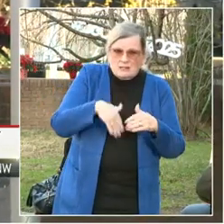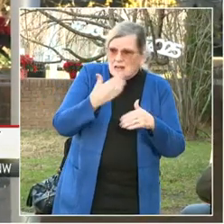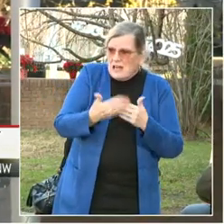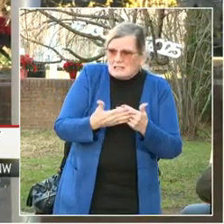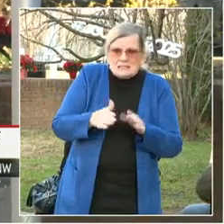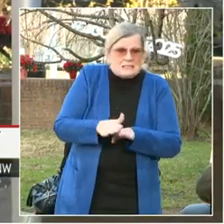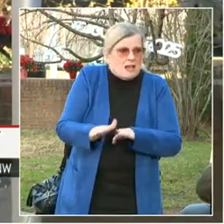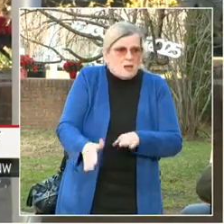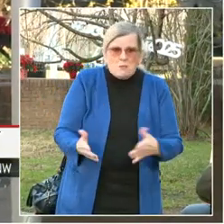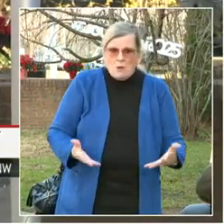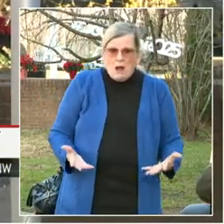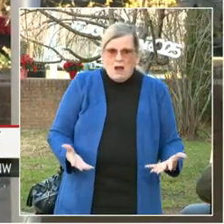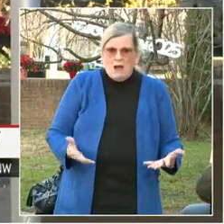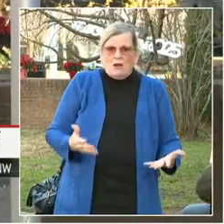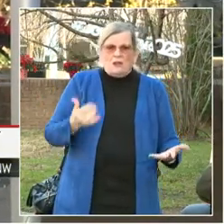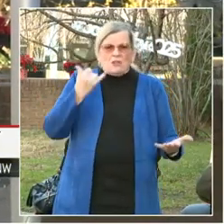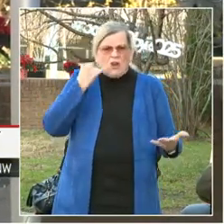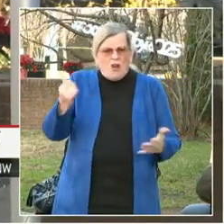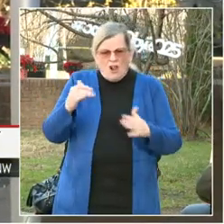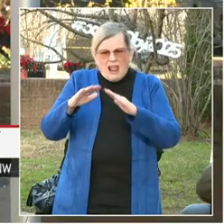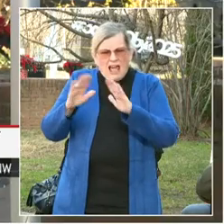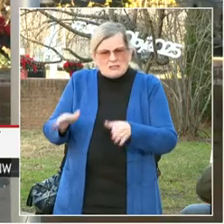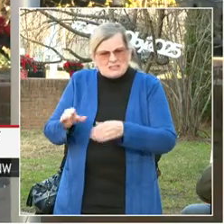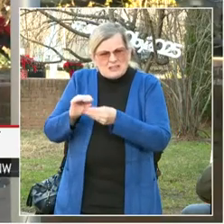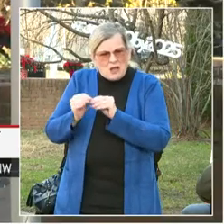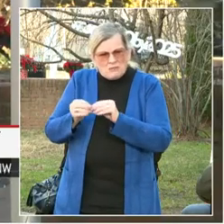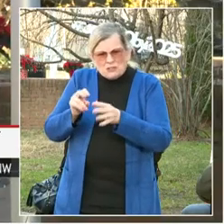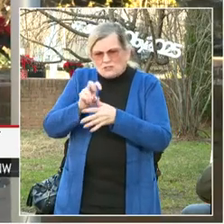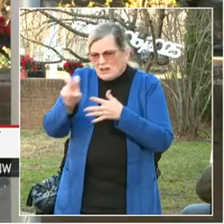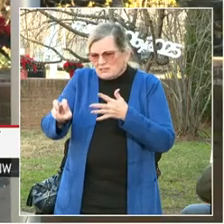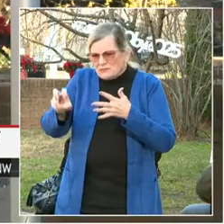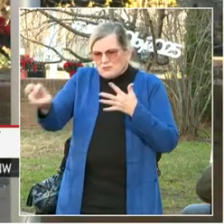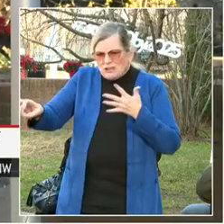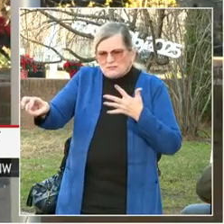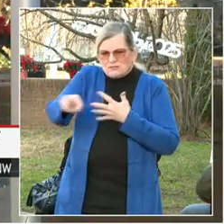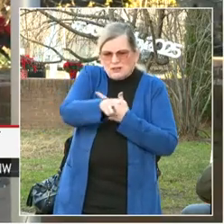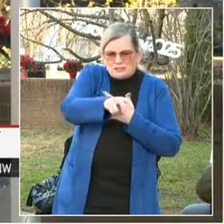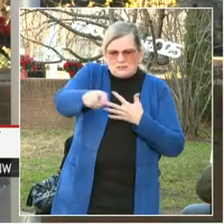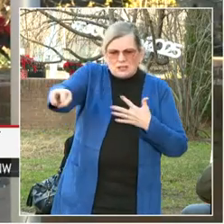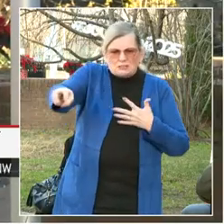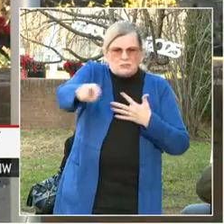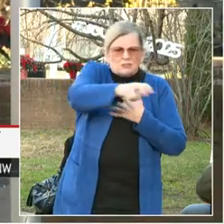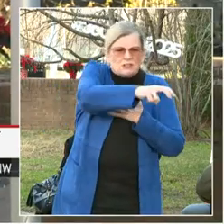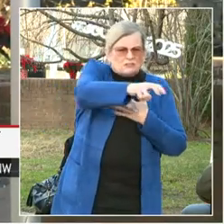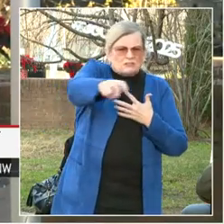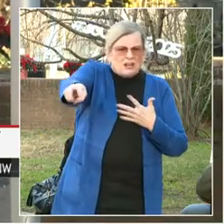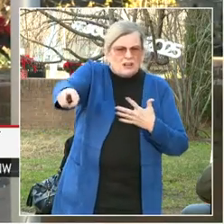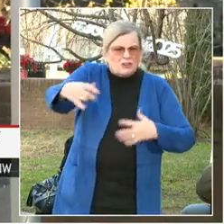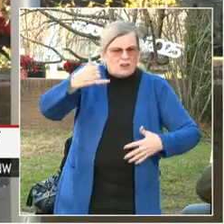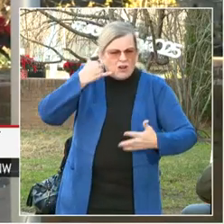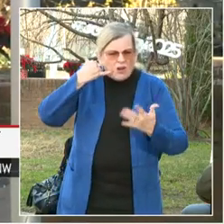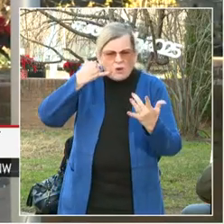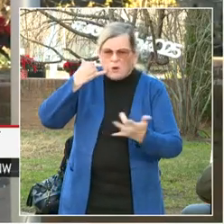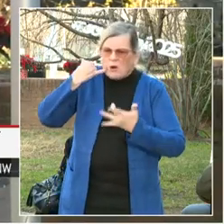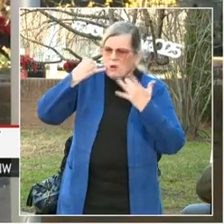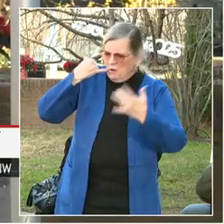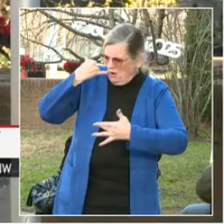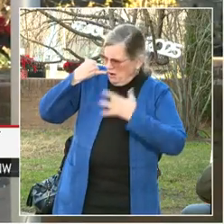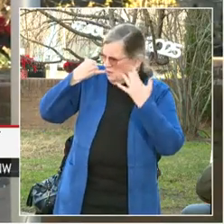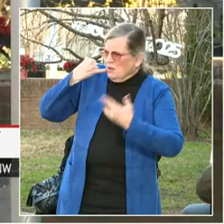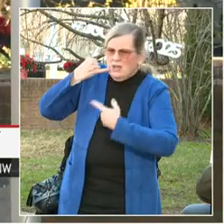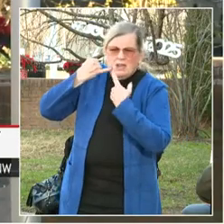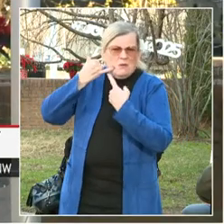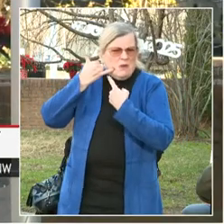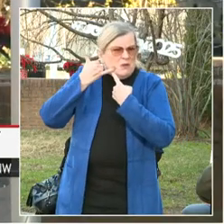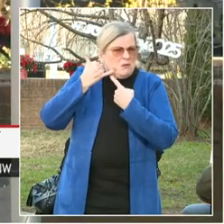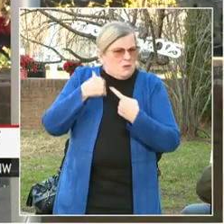the housing number, and they just keep getting transferred from person to person. So what can you tell us as a community that's